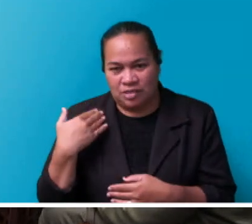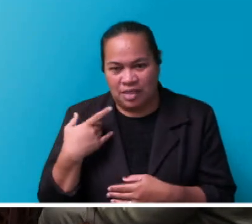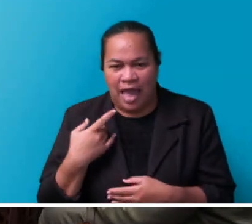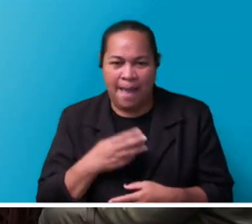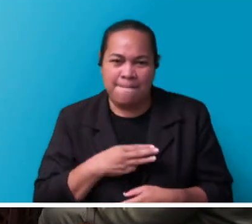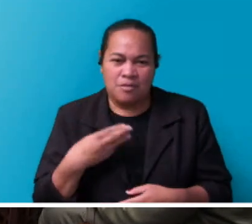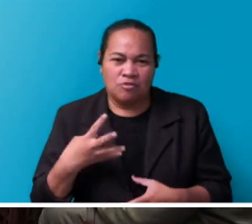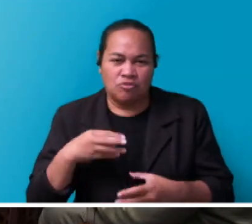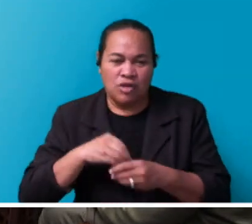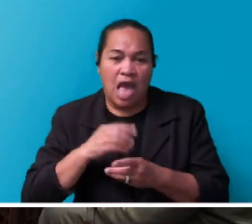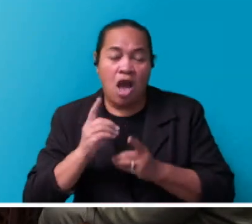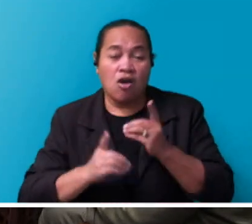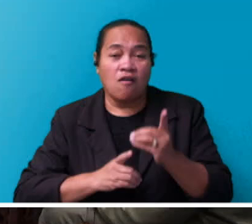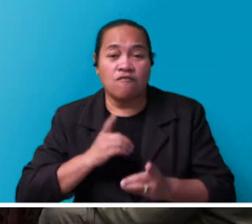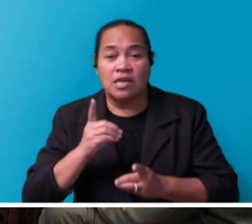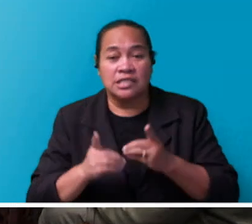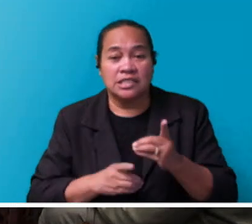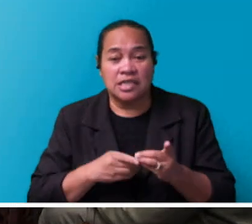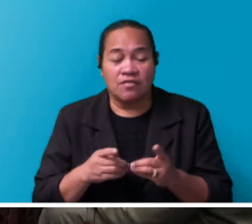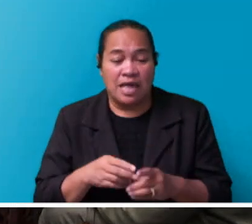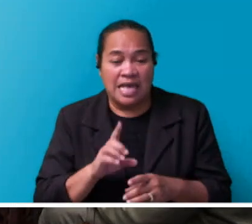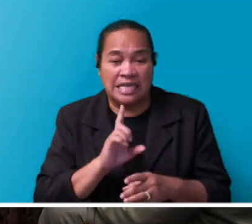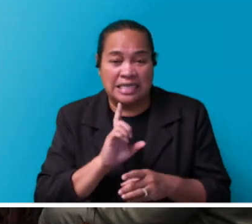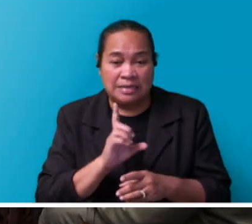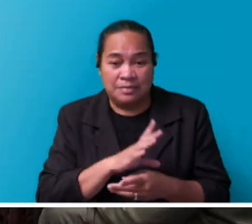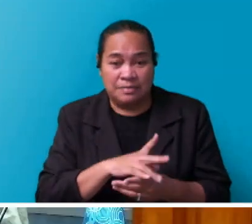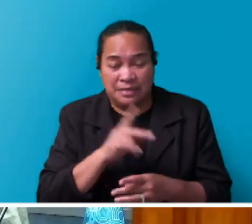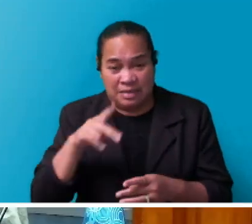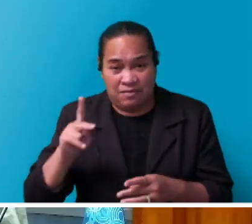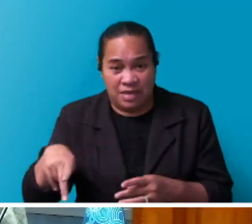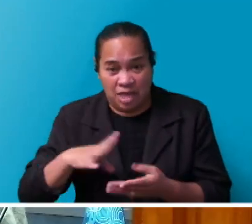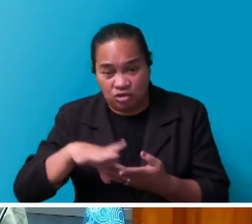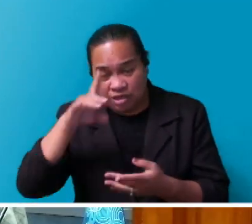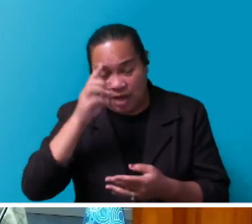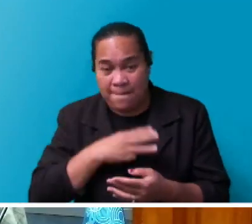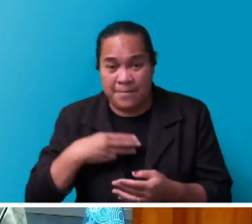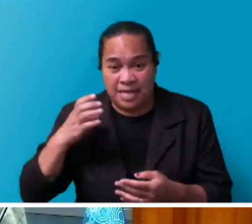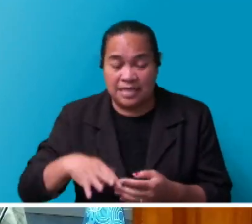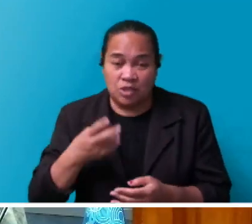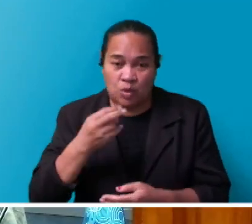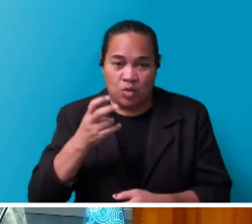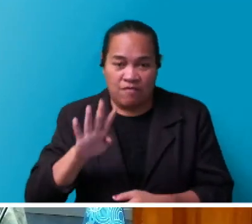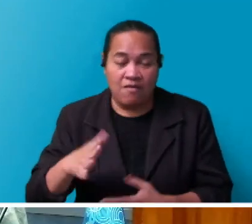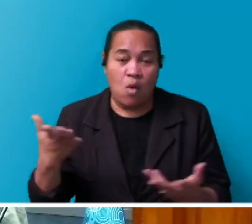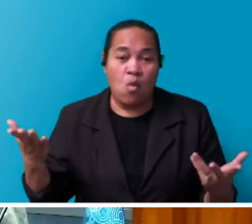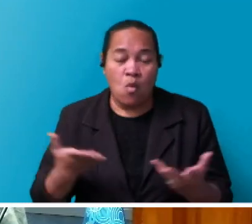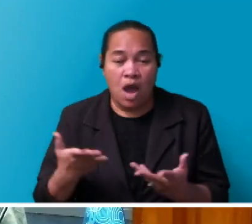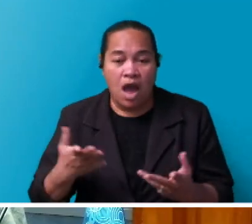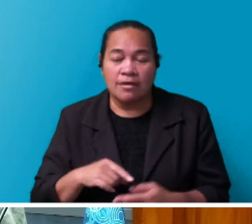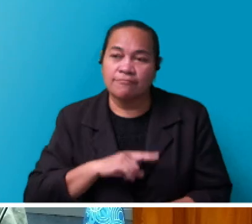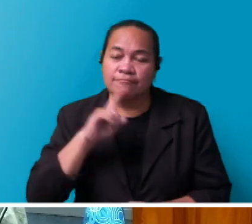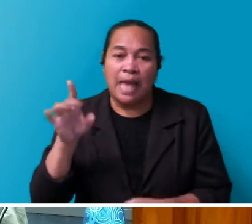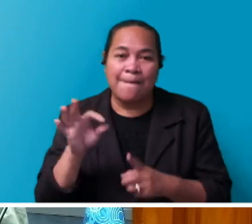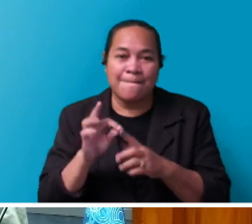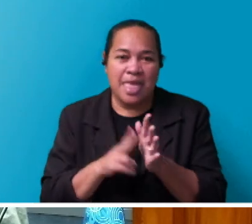the Conference of Pacific Education Ministers 2025, which was held in Papua New Guinea